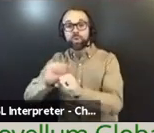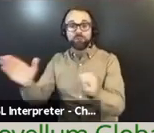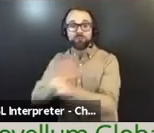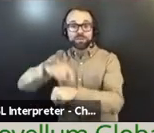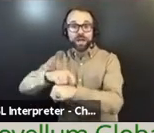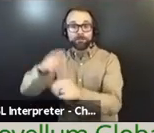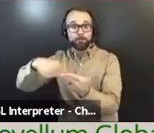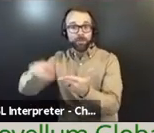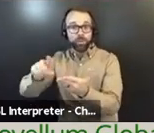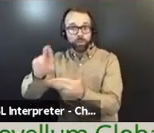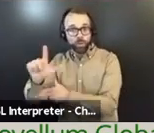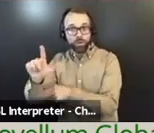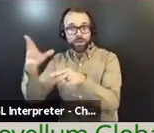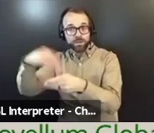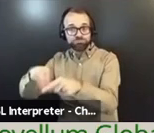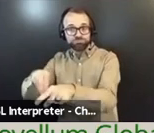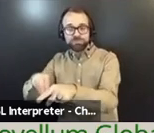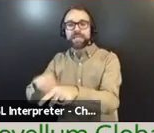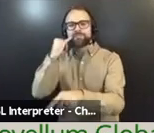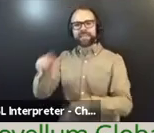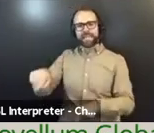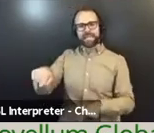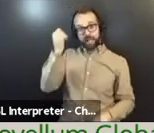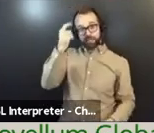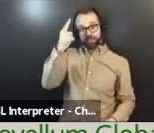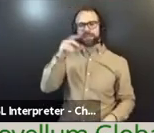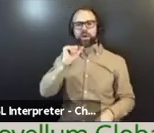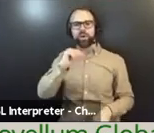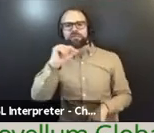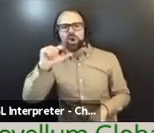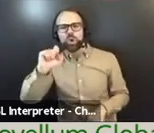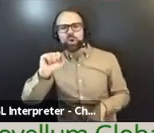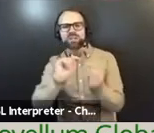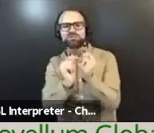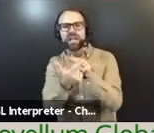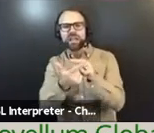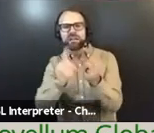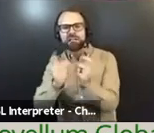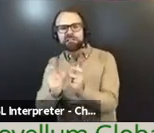payroll. And if they understand your technology, they don't have to Google translate anything. They can just write it up.